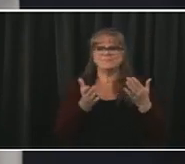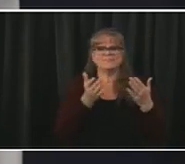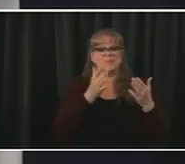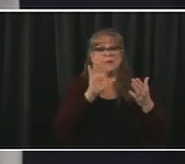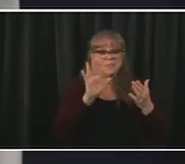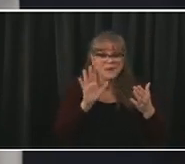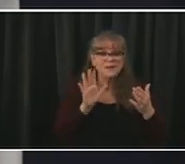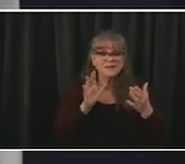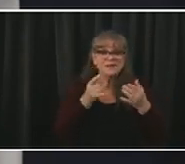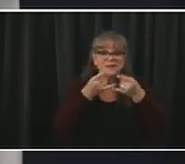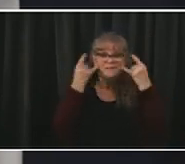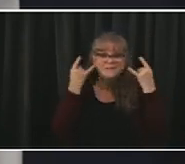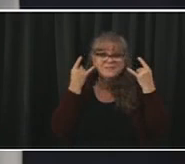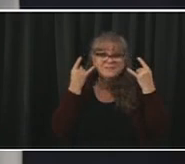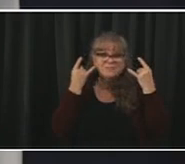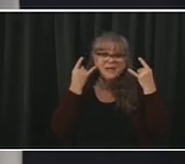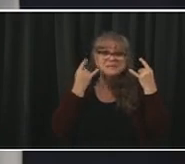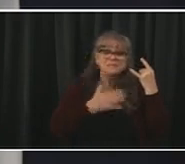that I'm communicating to you.